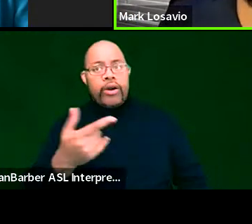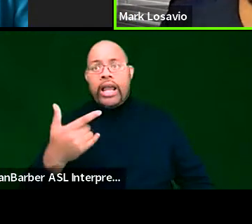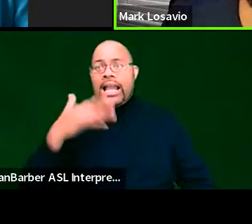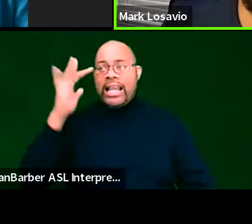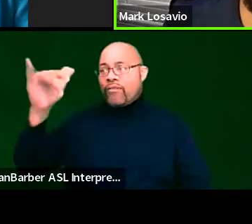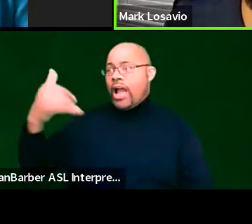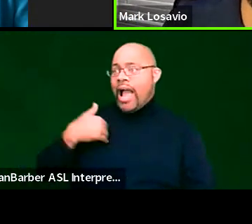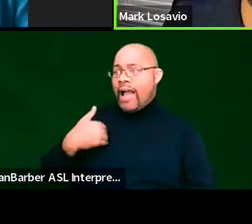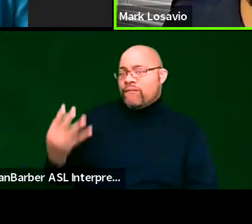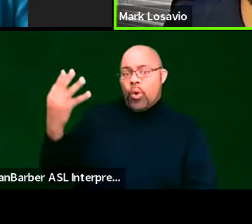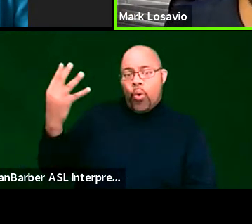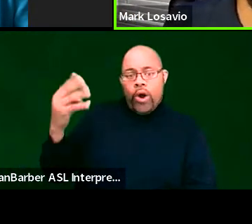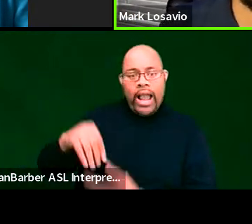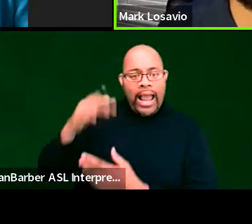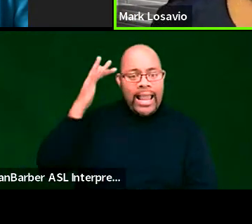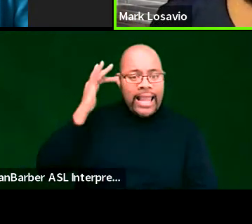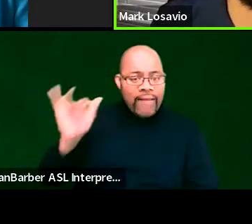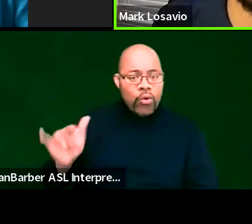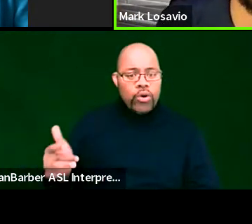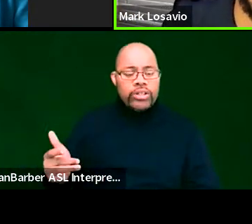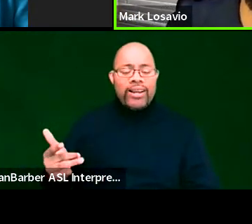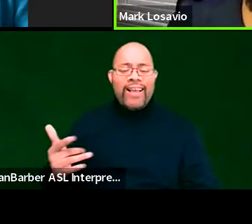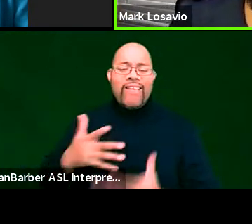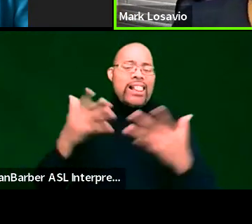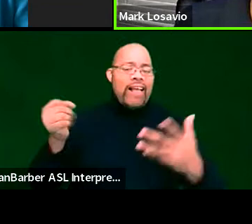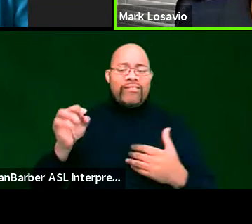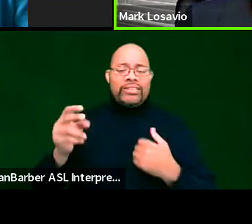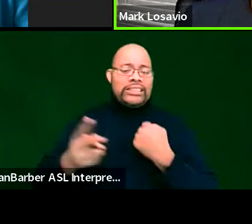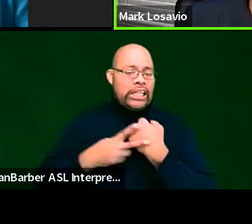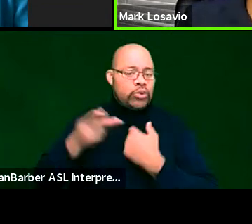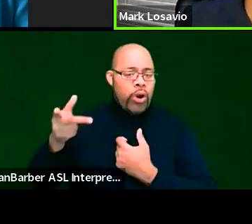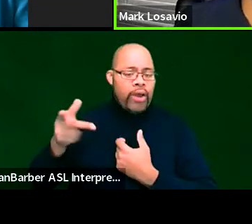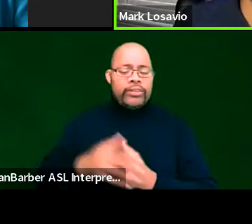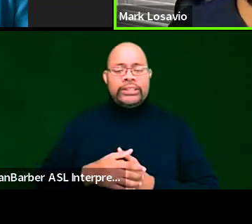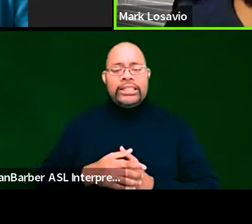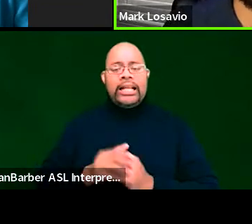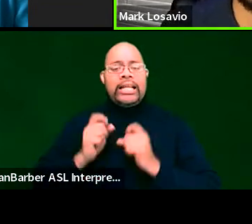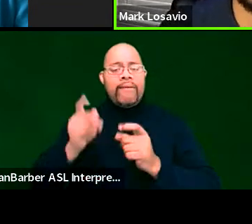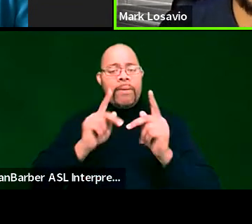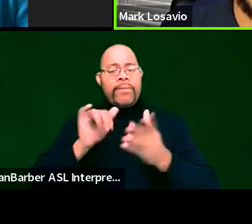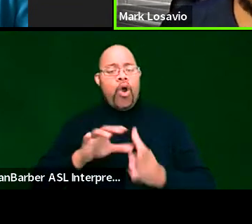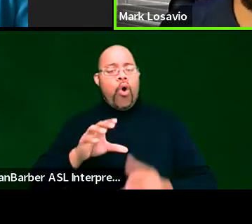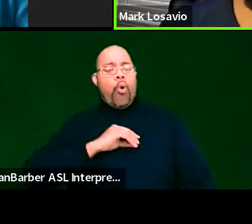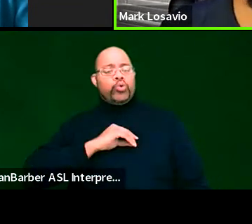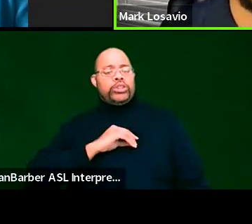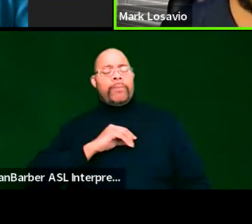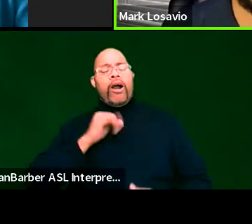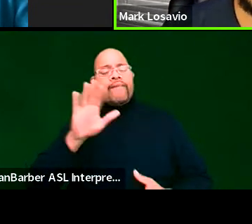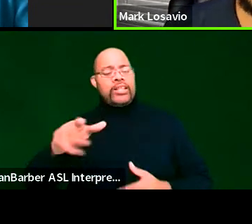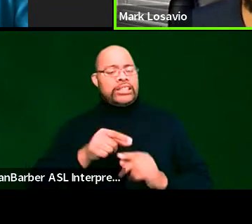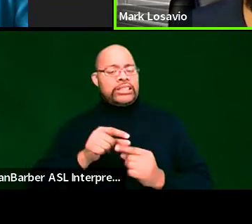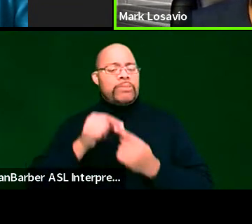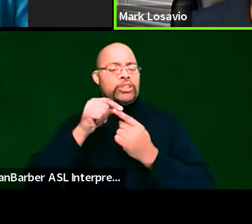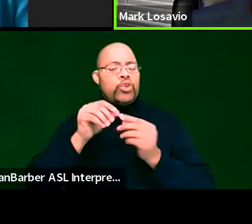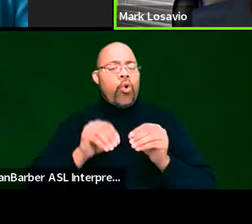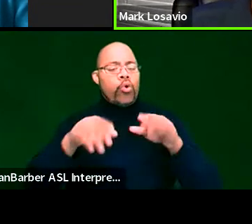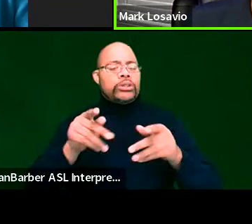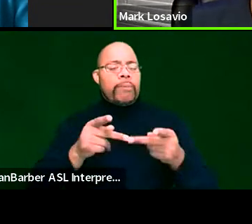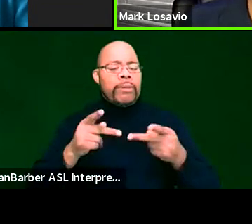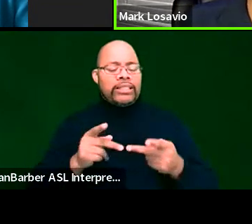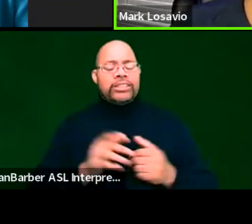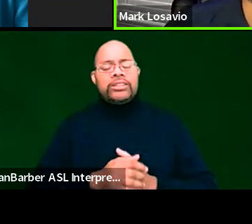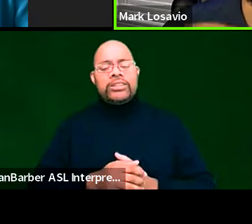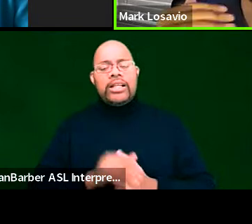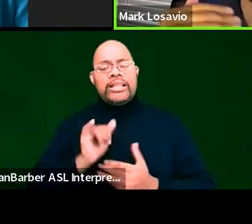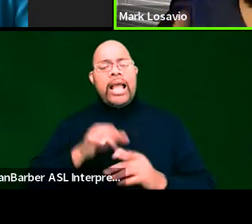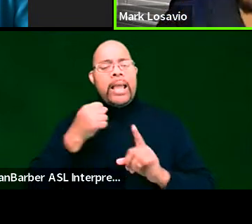have four or three, a lot of sanctuaries. Like, giving people that ownership of their special ocean places is kind of